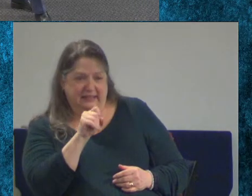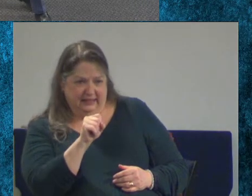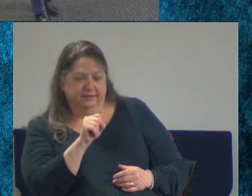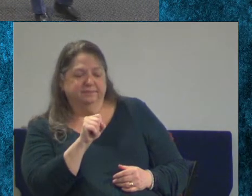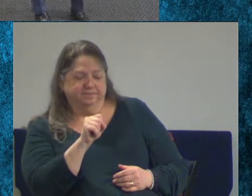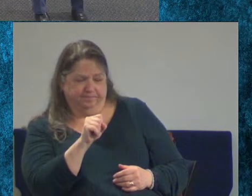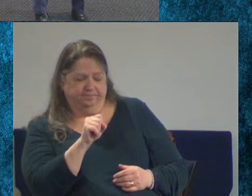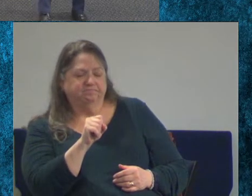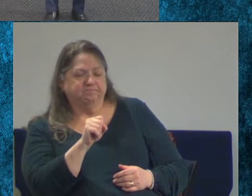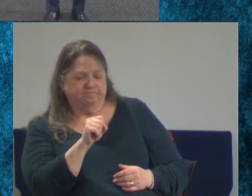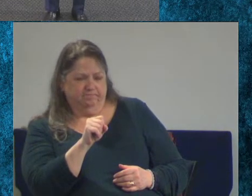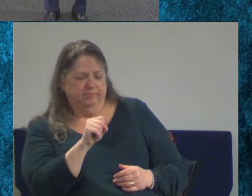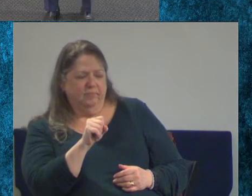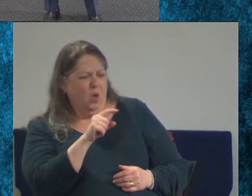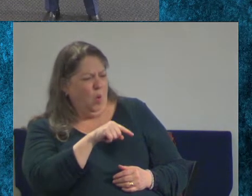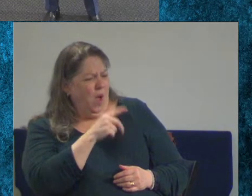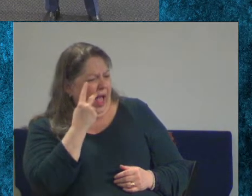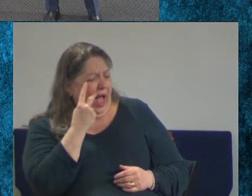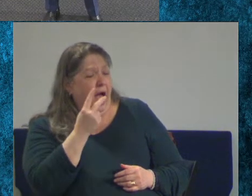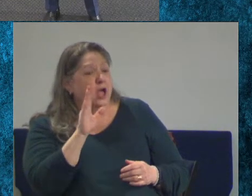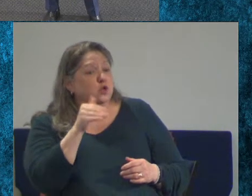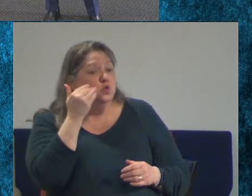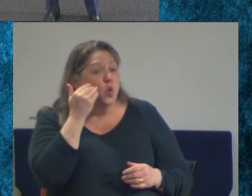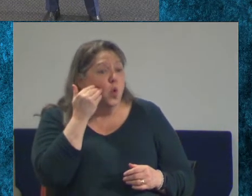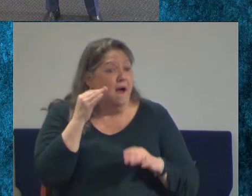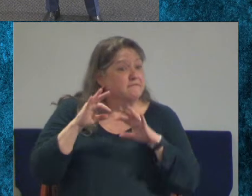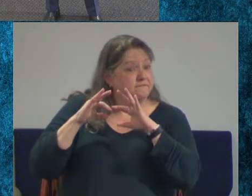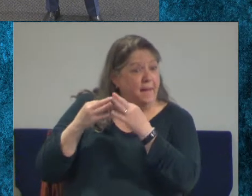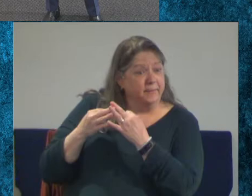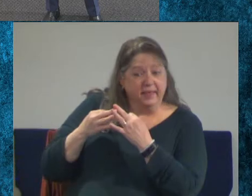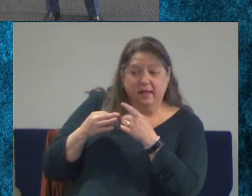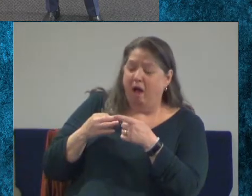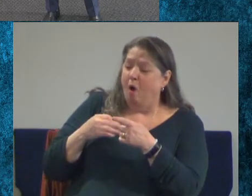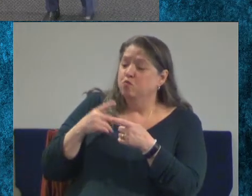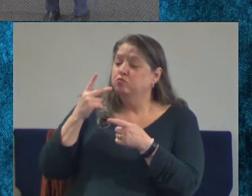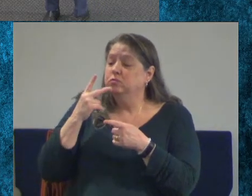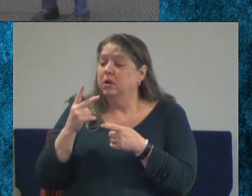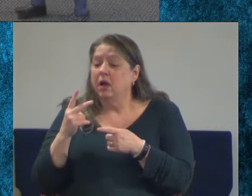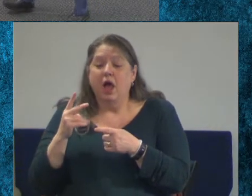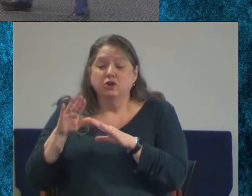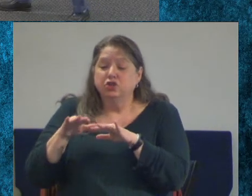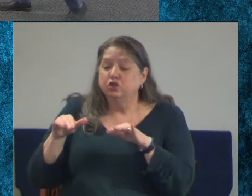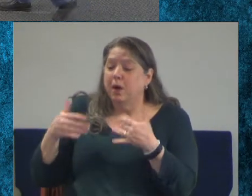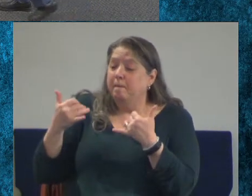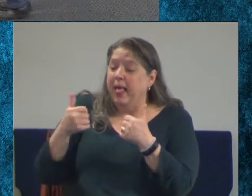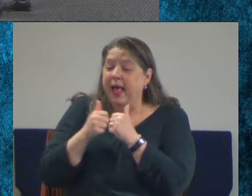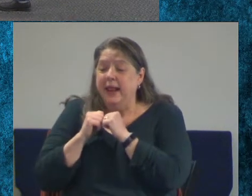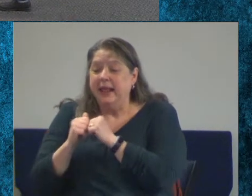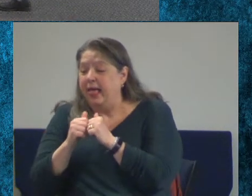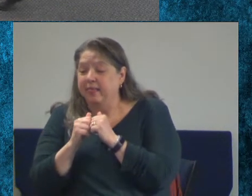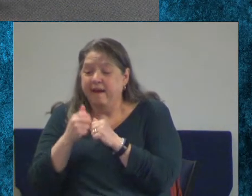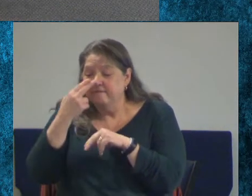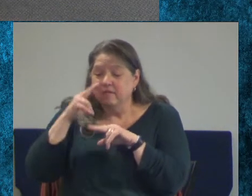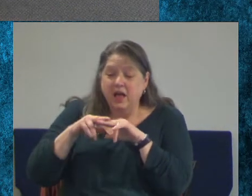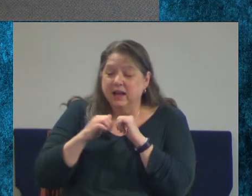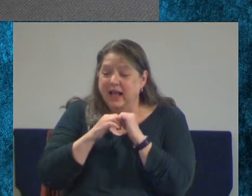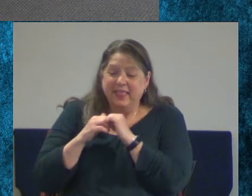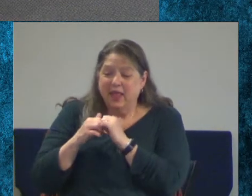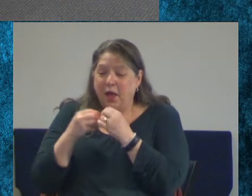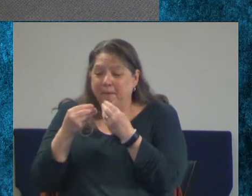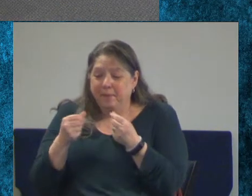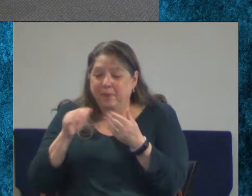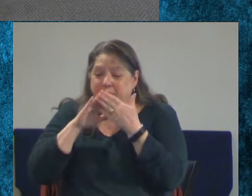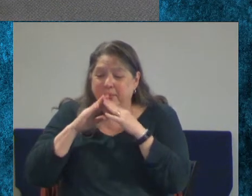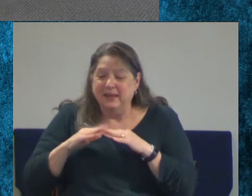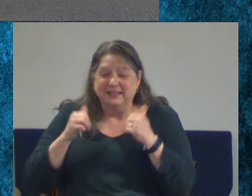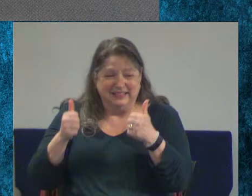their sons and daughters playing together, fellowshipping together, encouraging each other, working together, being there for each other, being